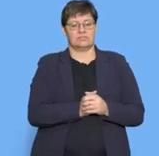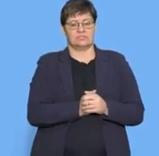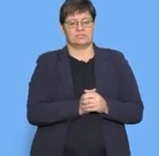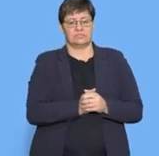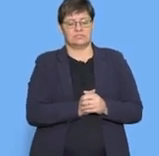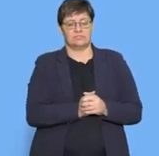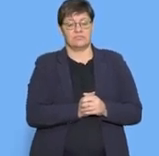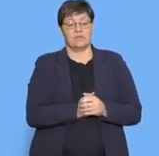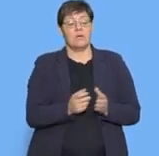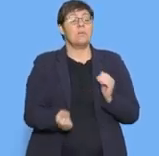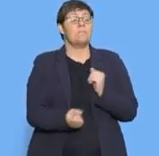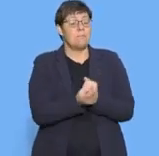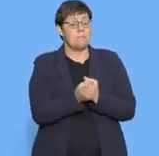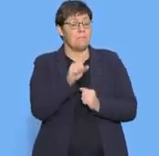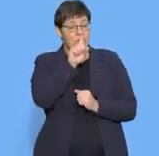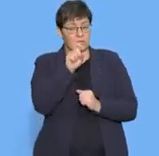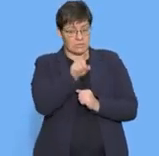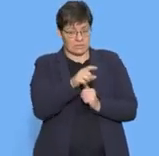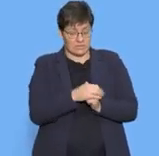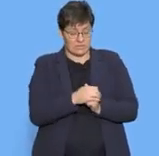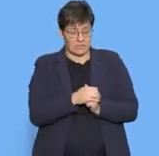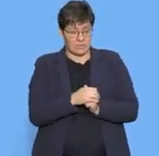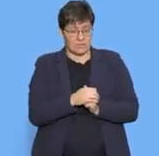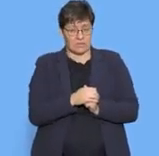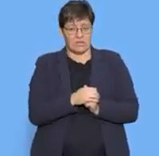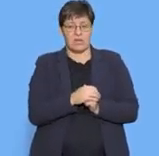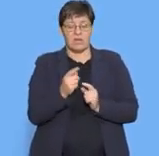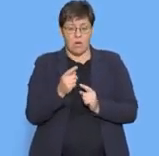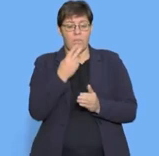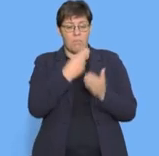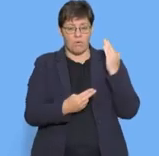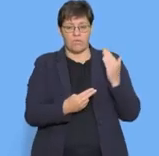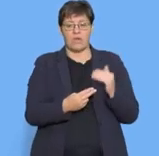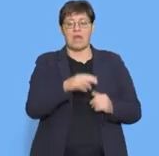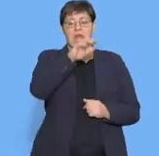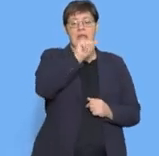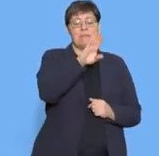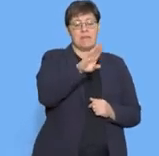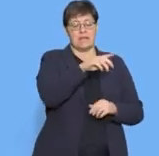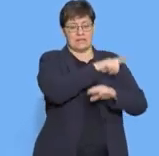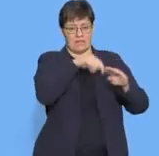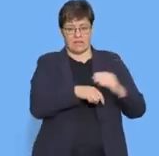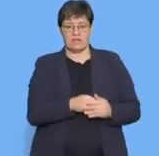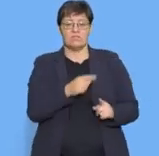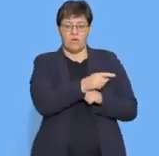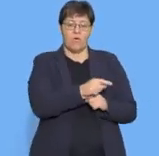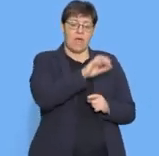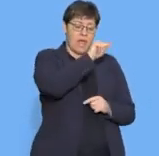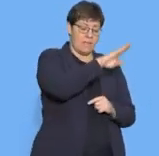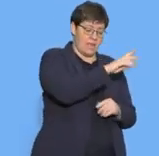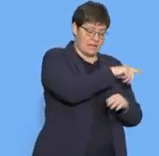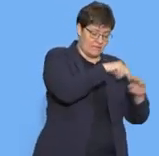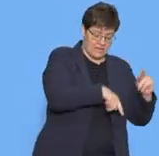Okay, so once we have this equation, okay, we're now going to divide both sides by AB. So I'm going to divide this side by